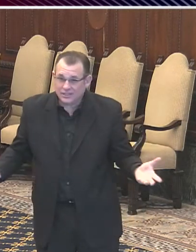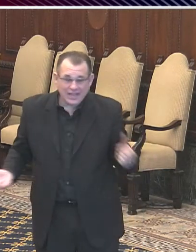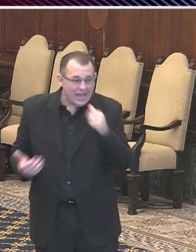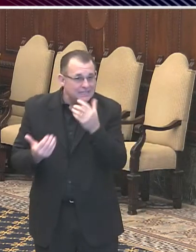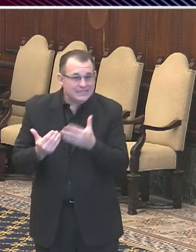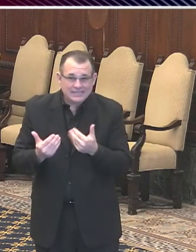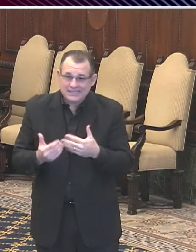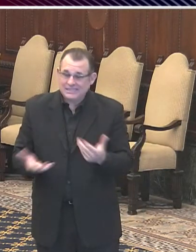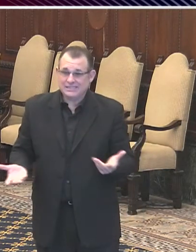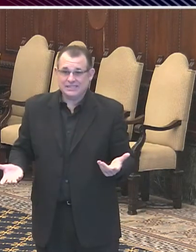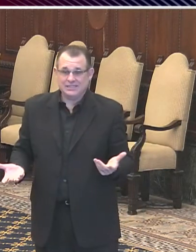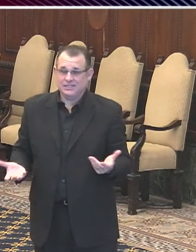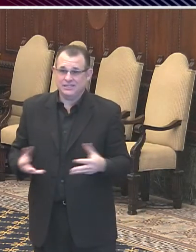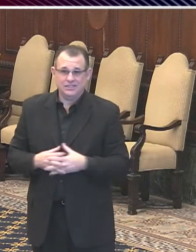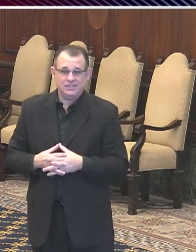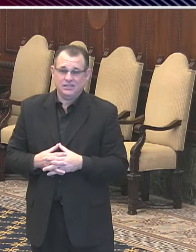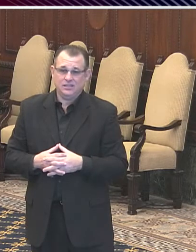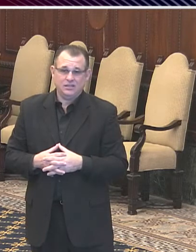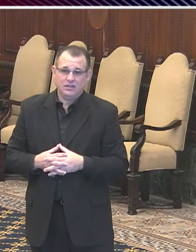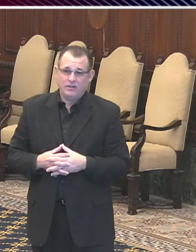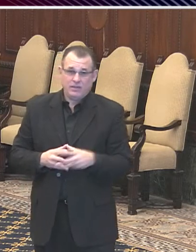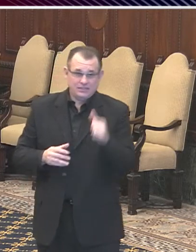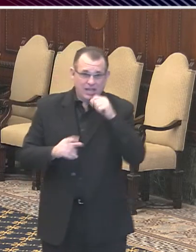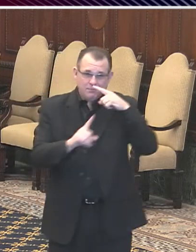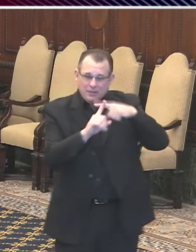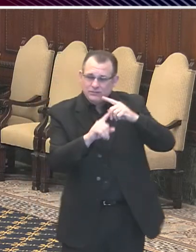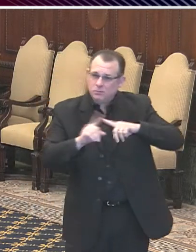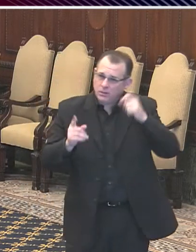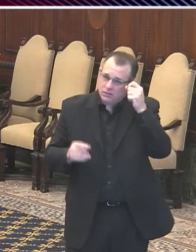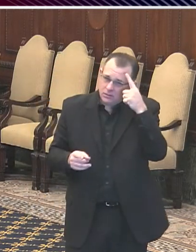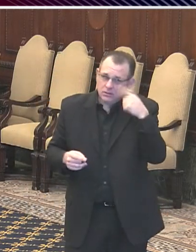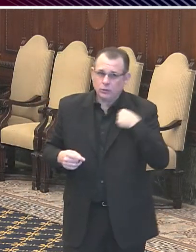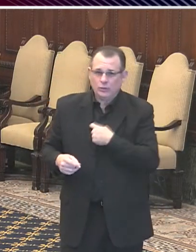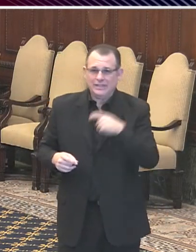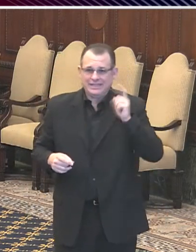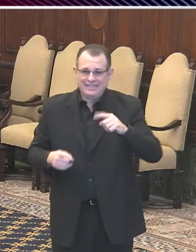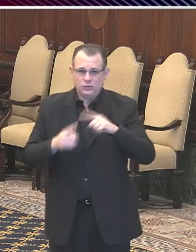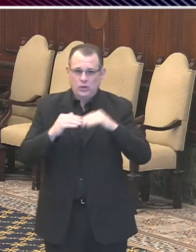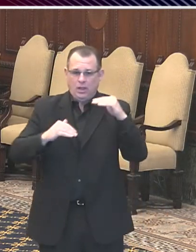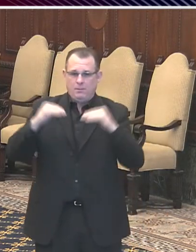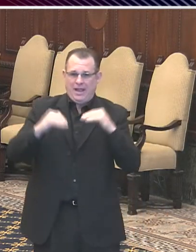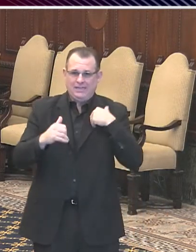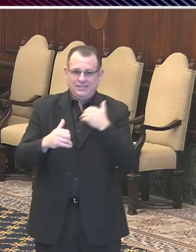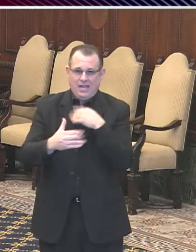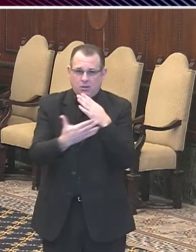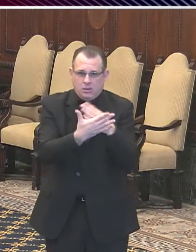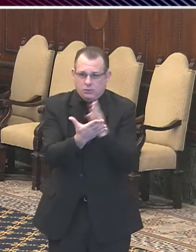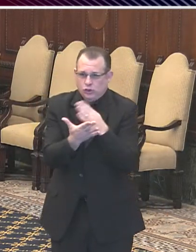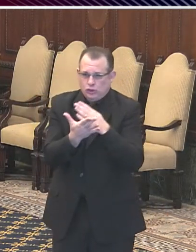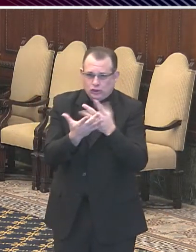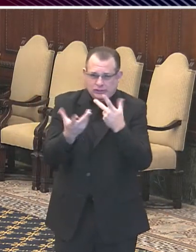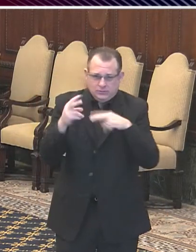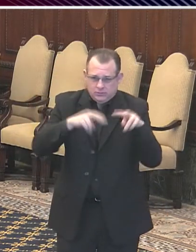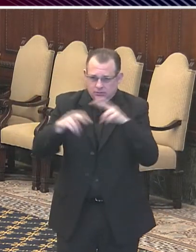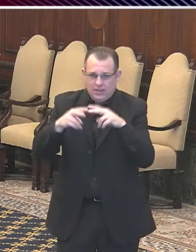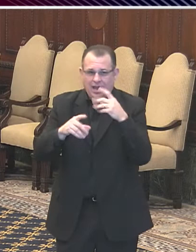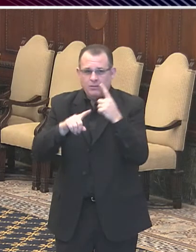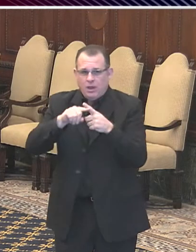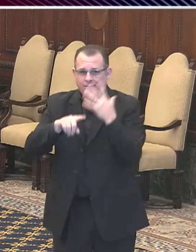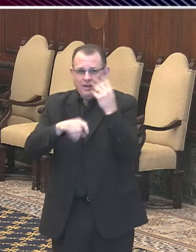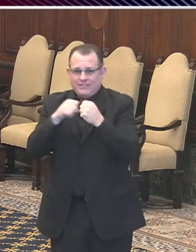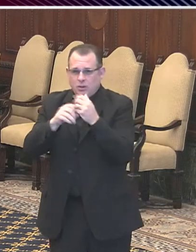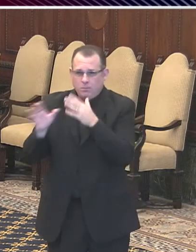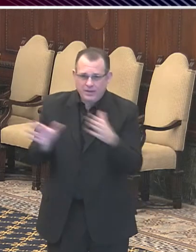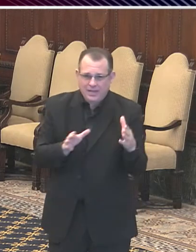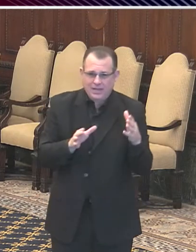pleasant. But at the end of it, we need a balanced budget and a 5-year plan that is balanced. And